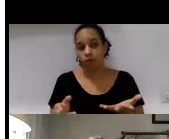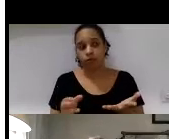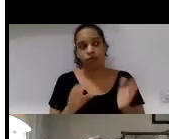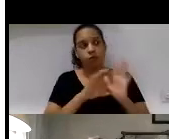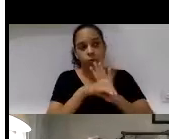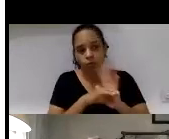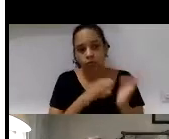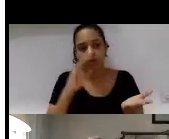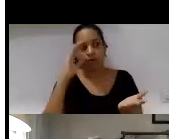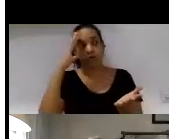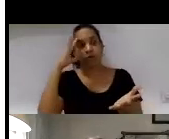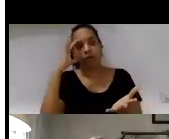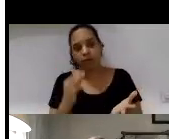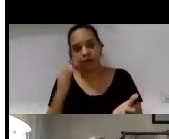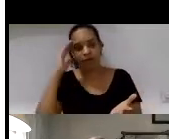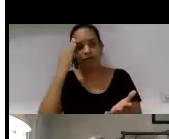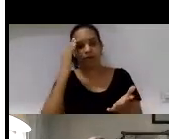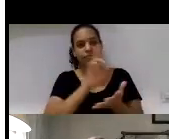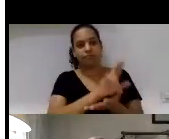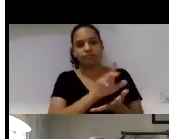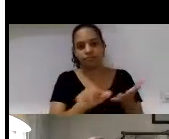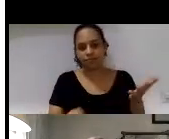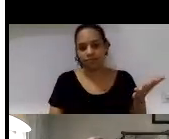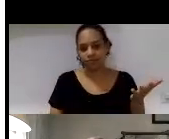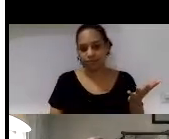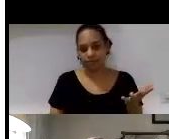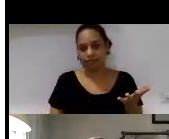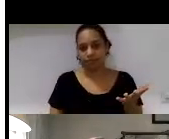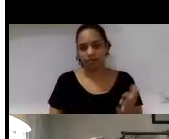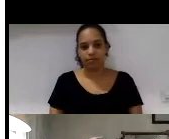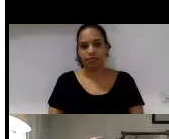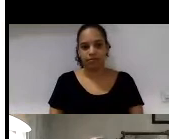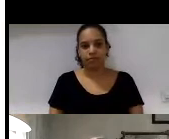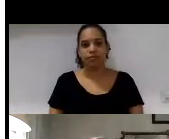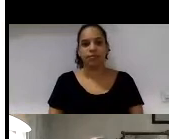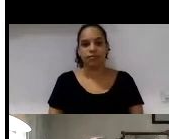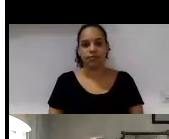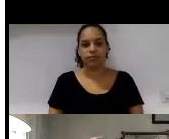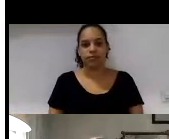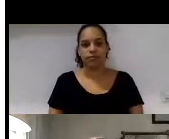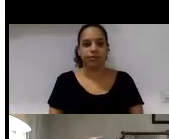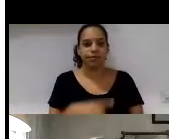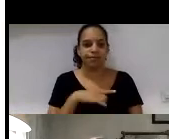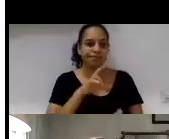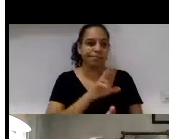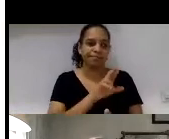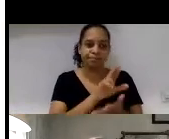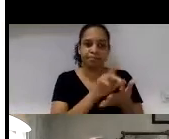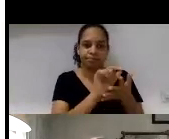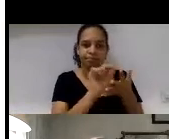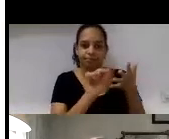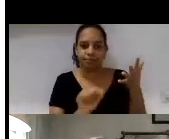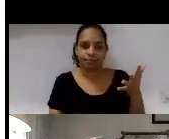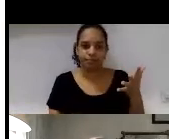with. And consequently, they write different theories. And in politics, you find different people have